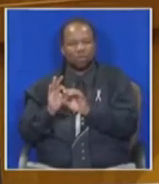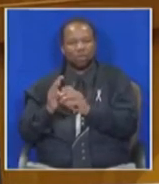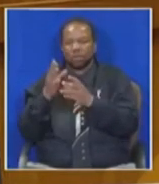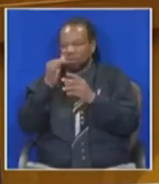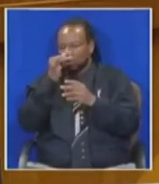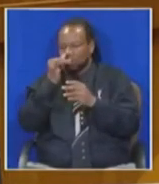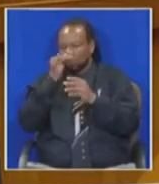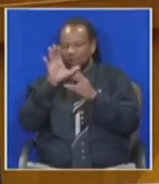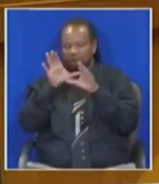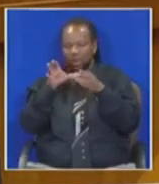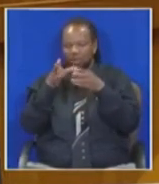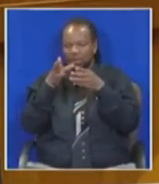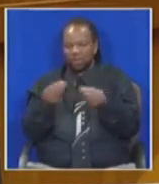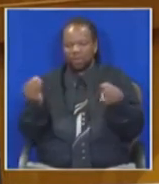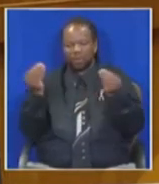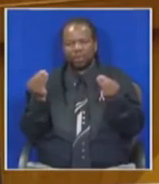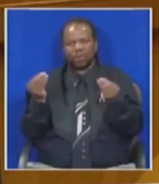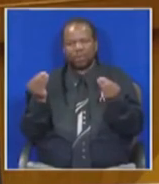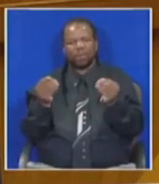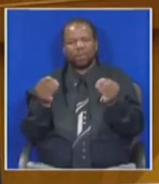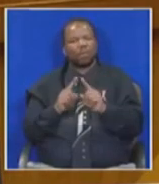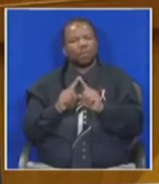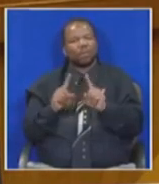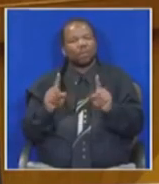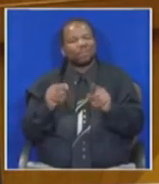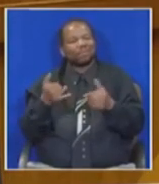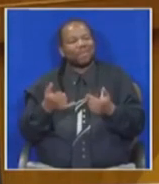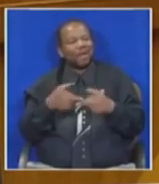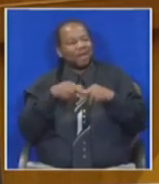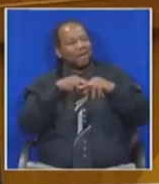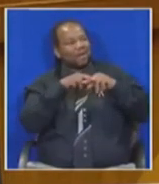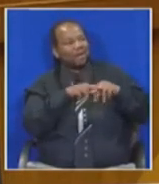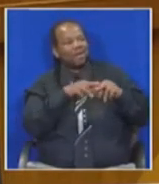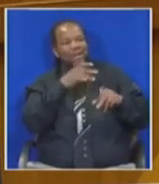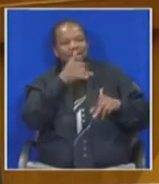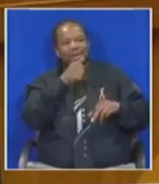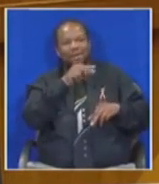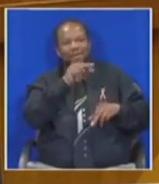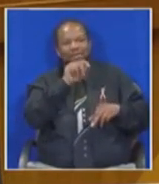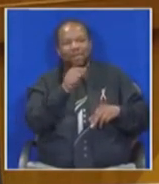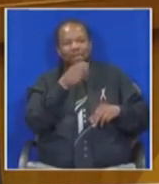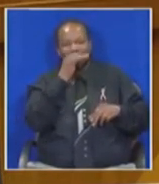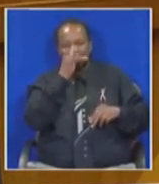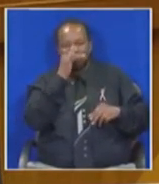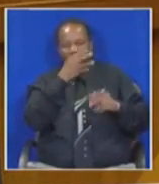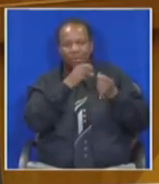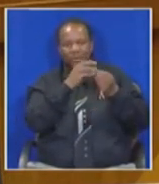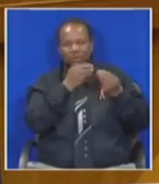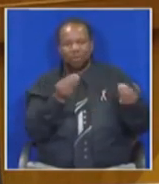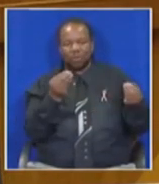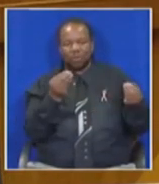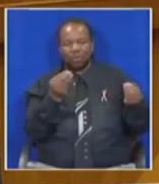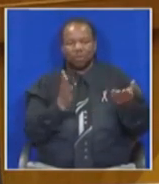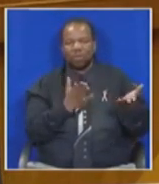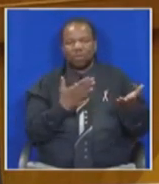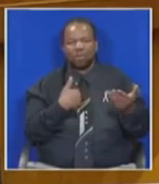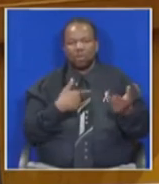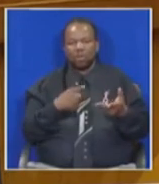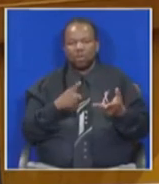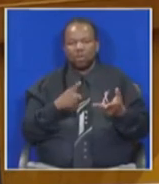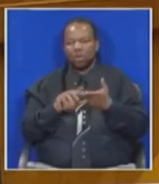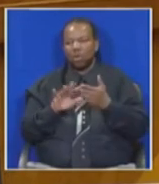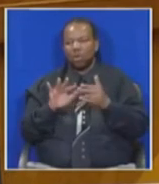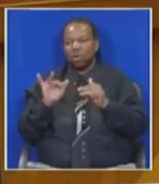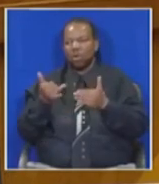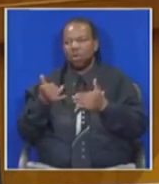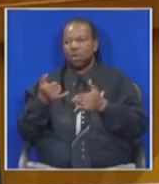We can no longer rely on the ANC to fix the problem. The hope for the reduction of